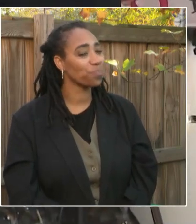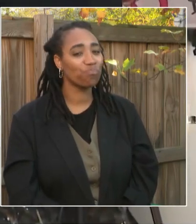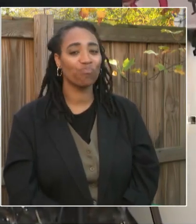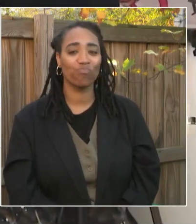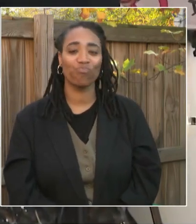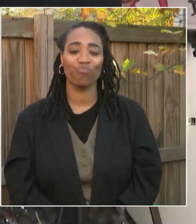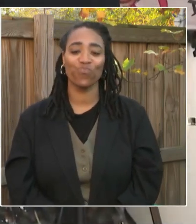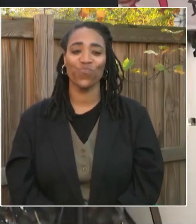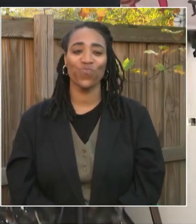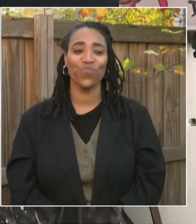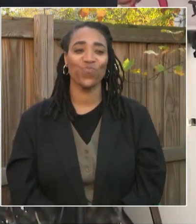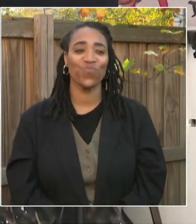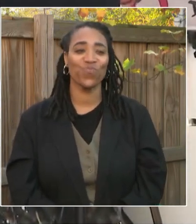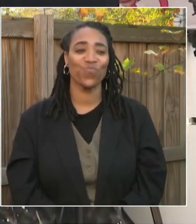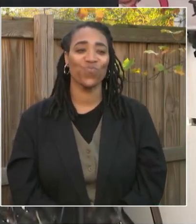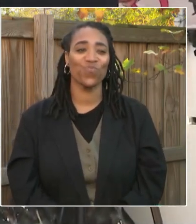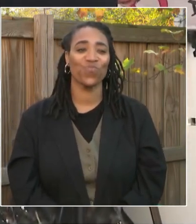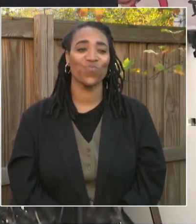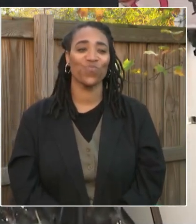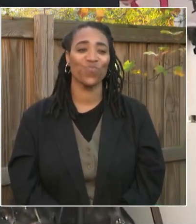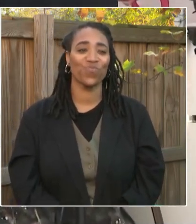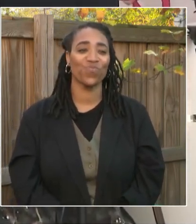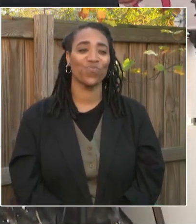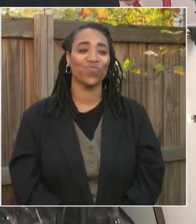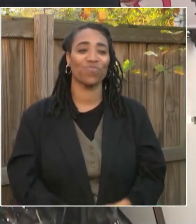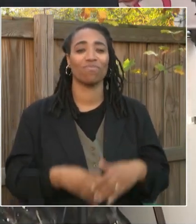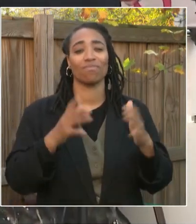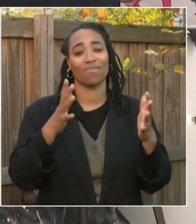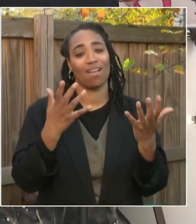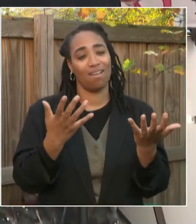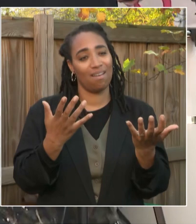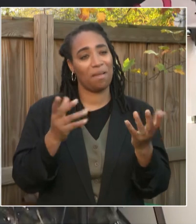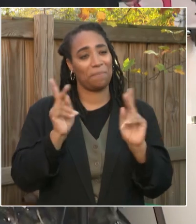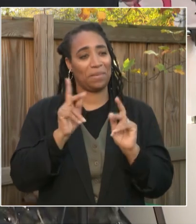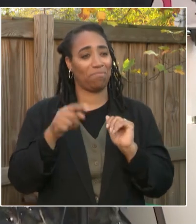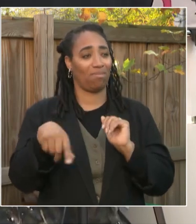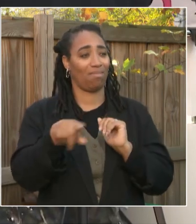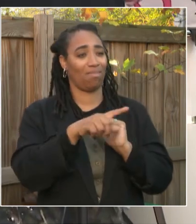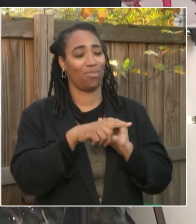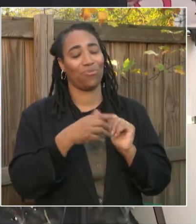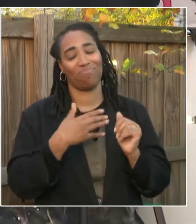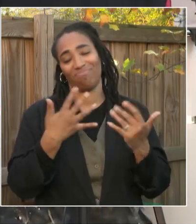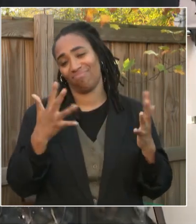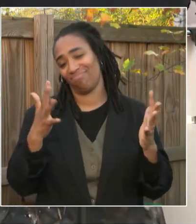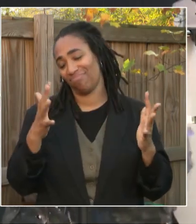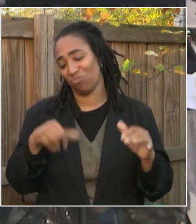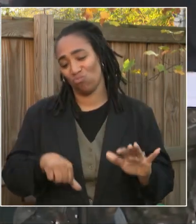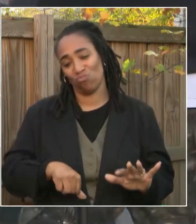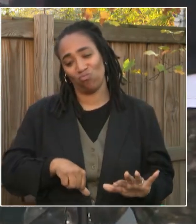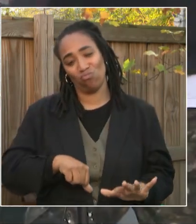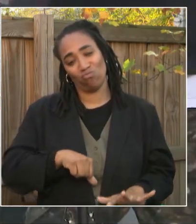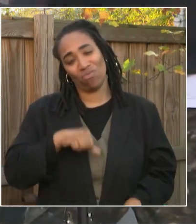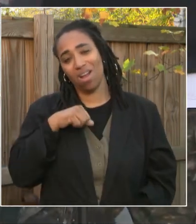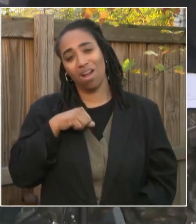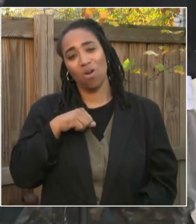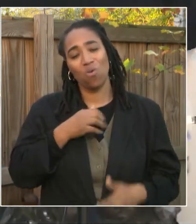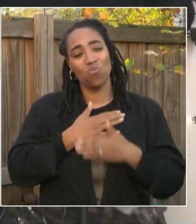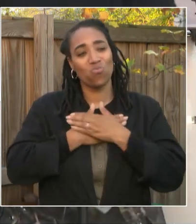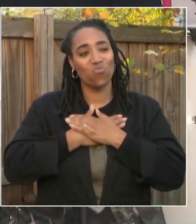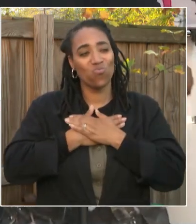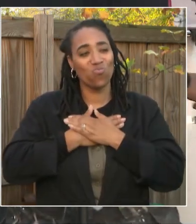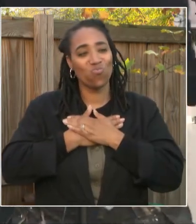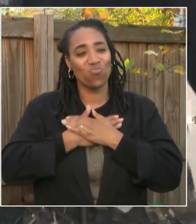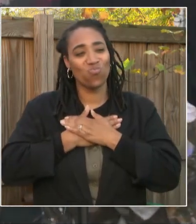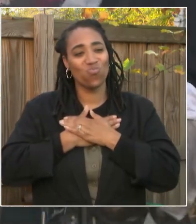Next, we have some folks who I'm just so godly proud of. When you look at transformation, when you look at being able to turn your pain into